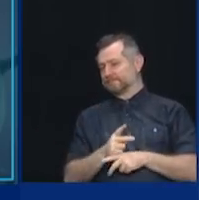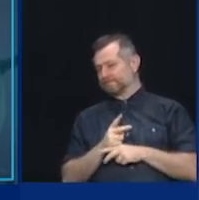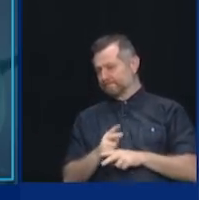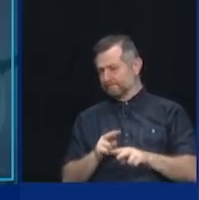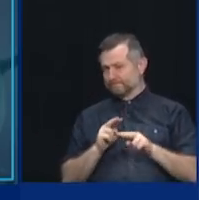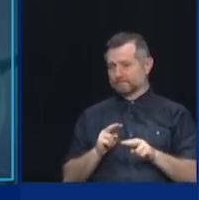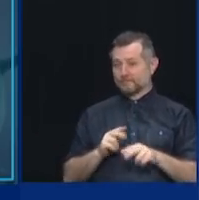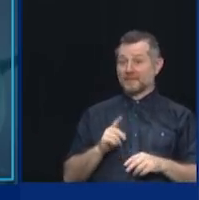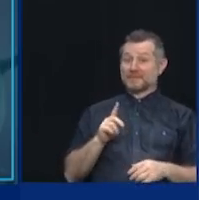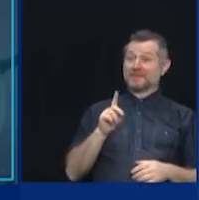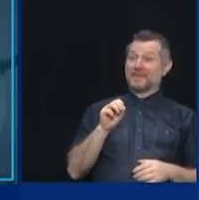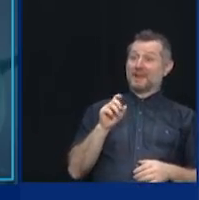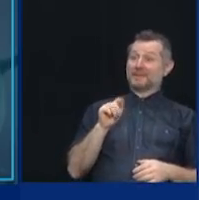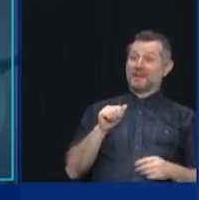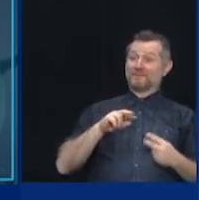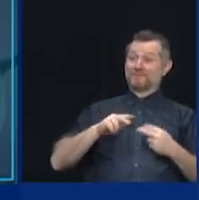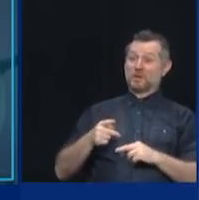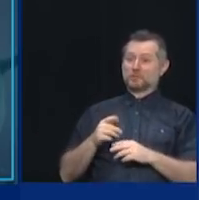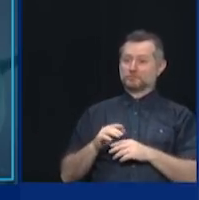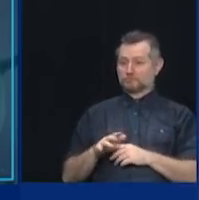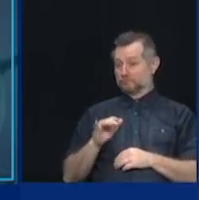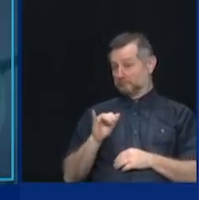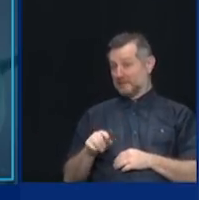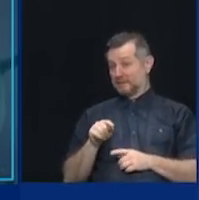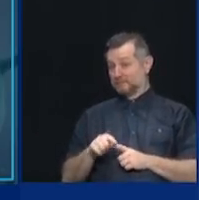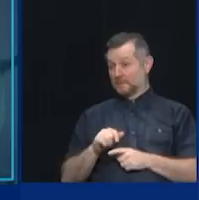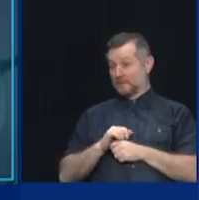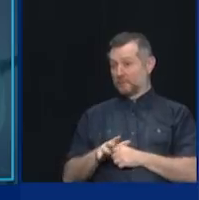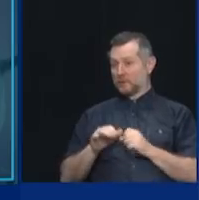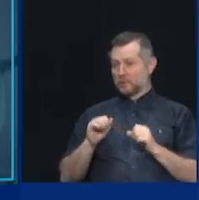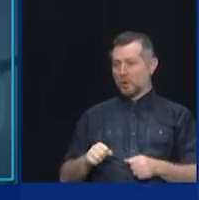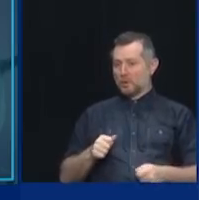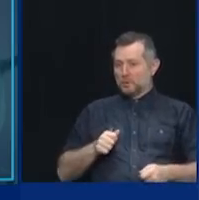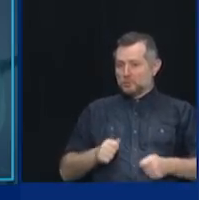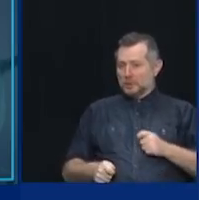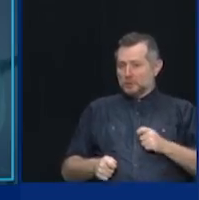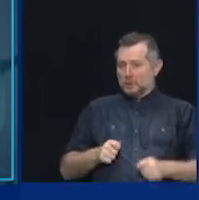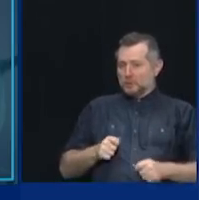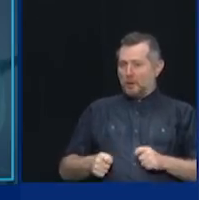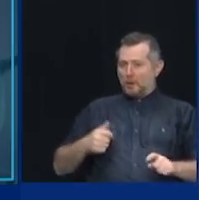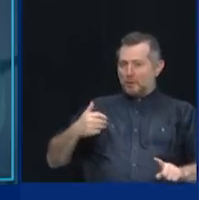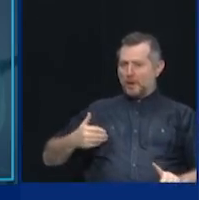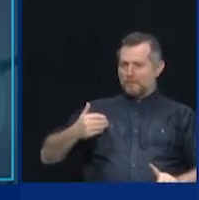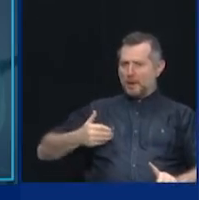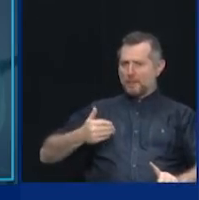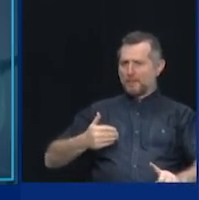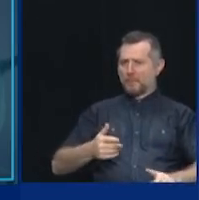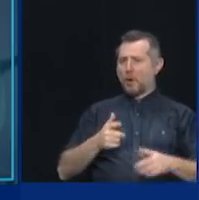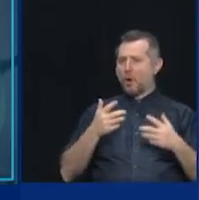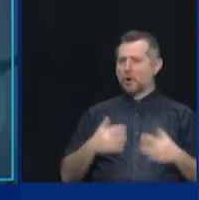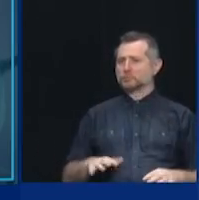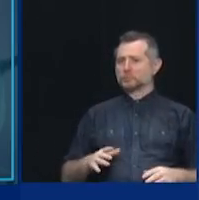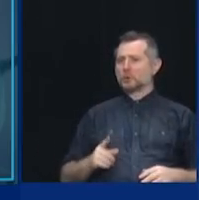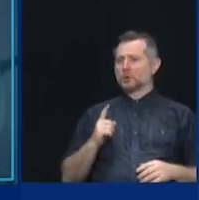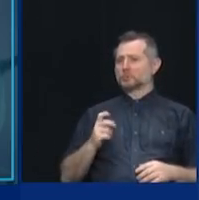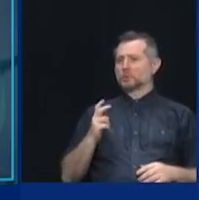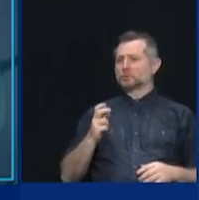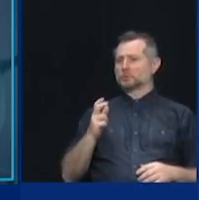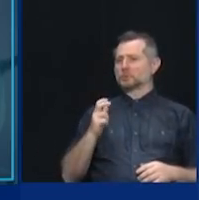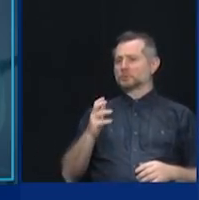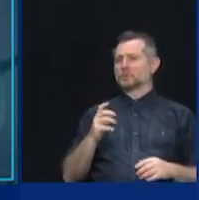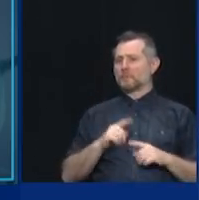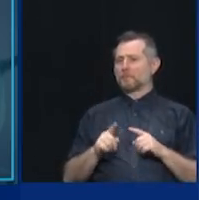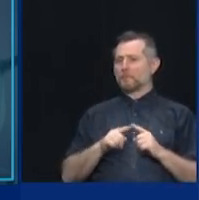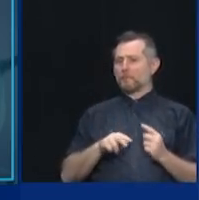variant, the virus mutates all the time. There are hundreds of mutations of this virus. Right